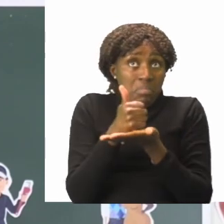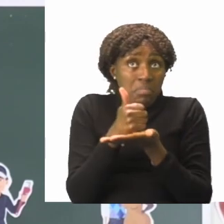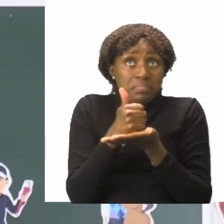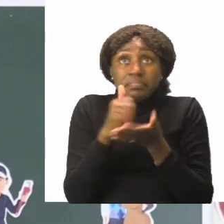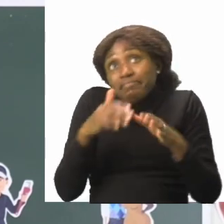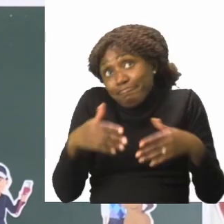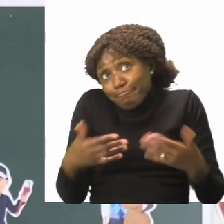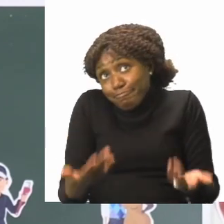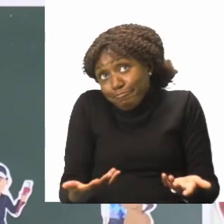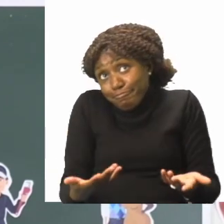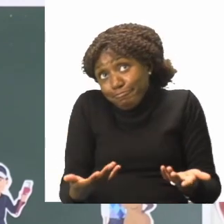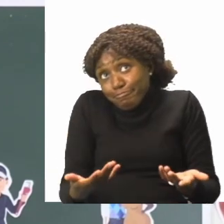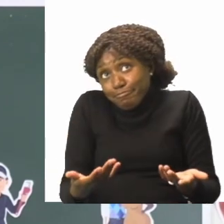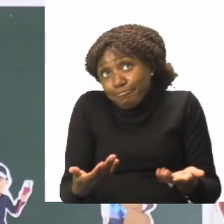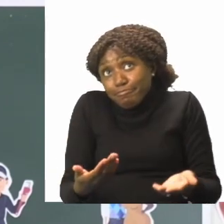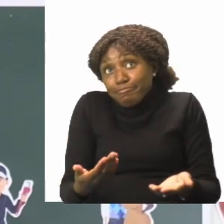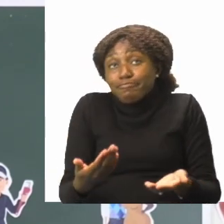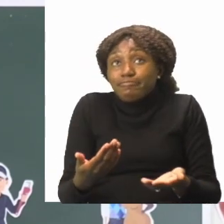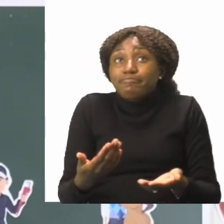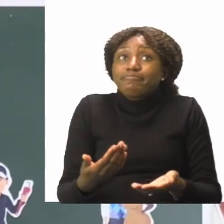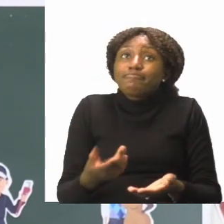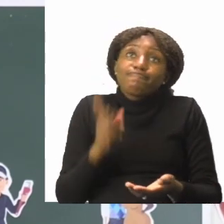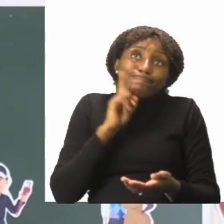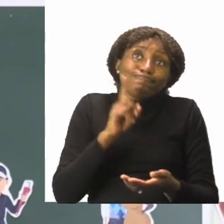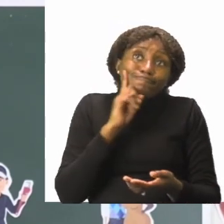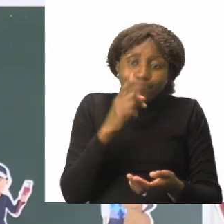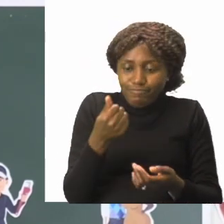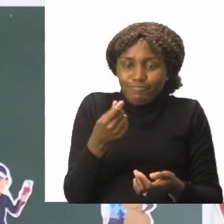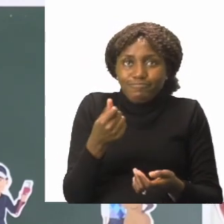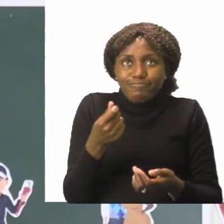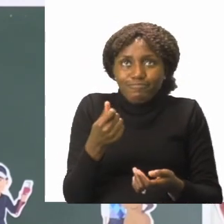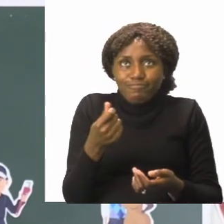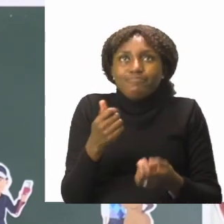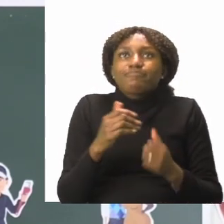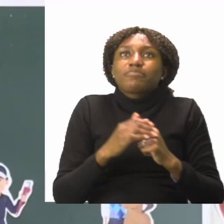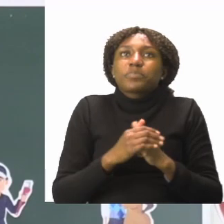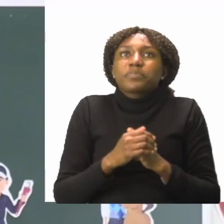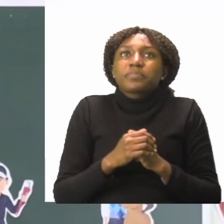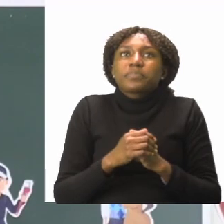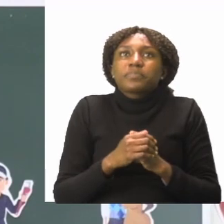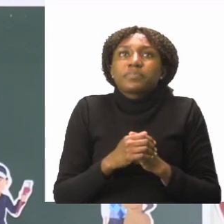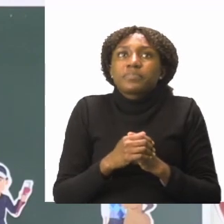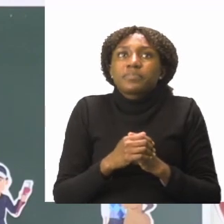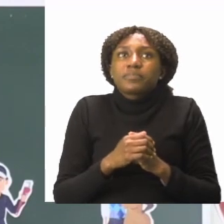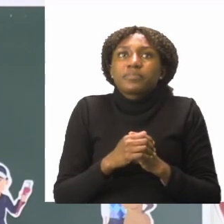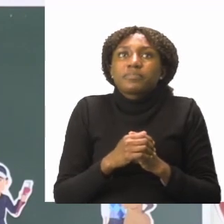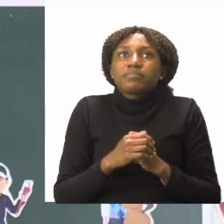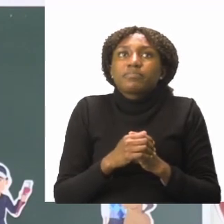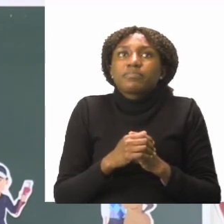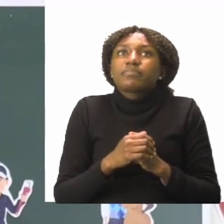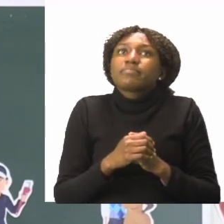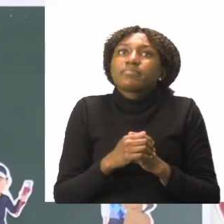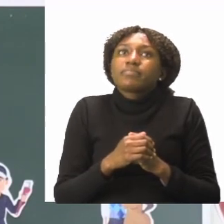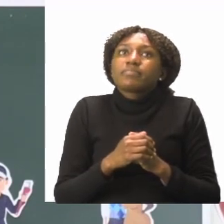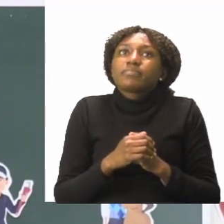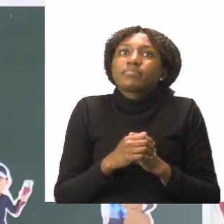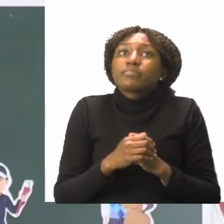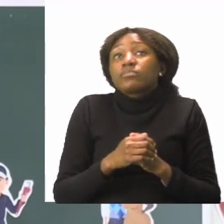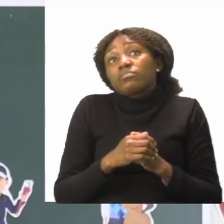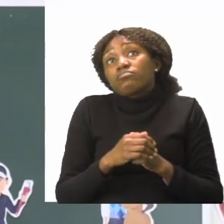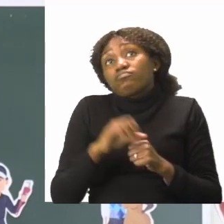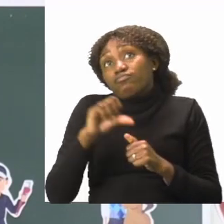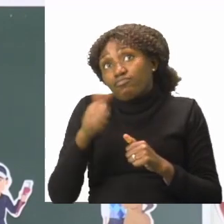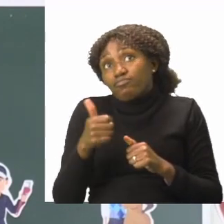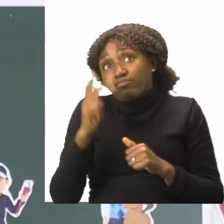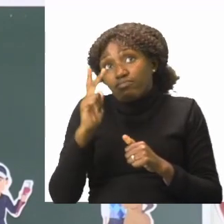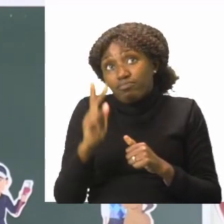who helps to take care of money in a bank. And then we have another type of person